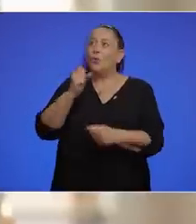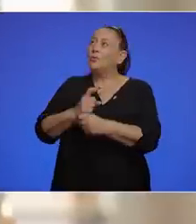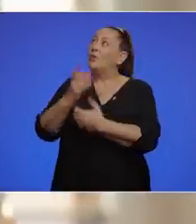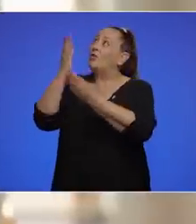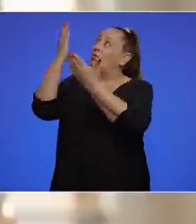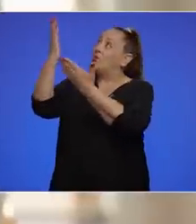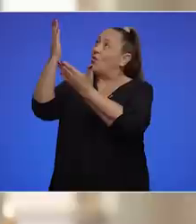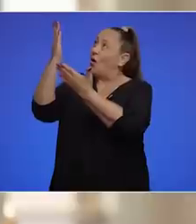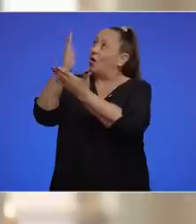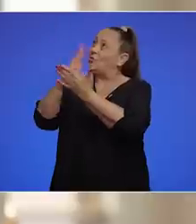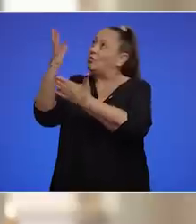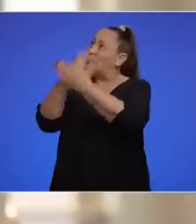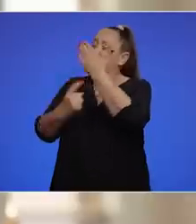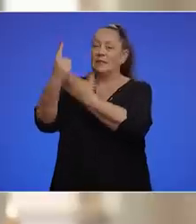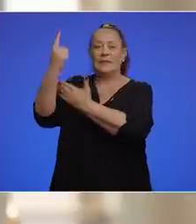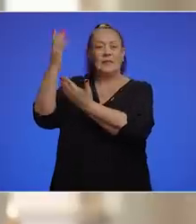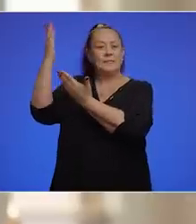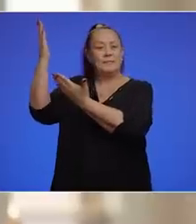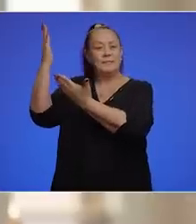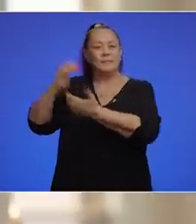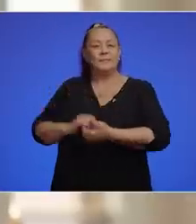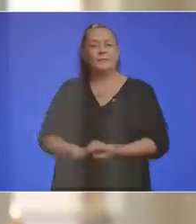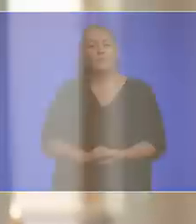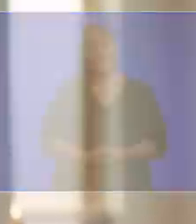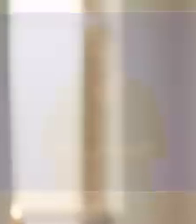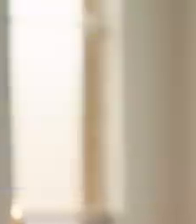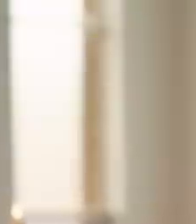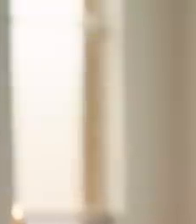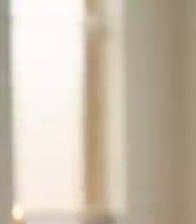Because God is a trinity Amen